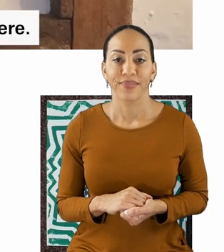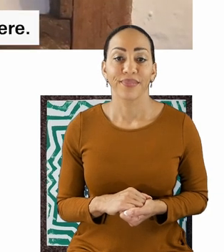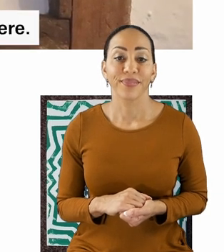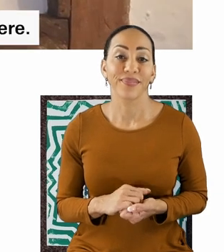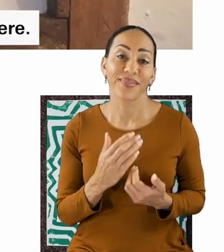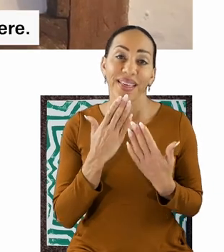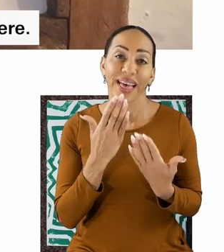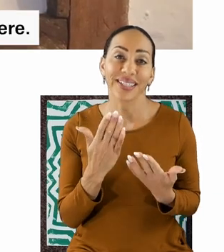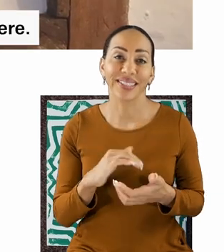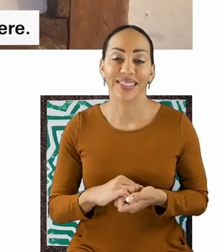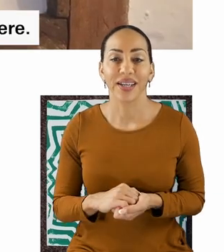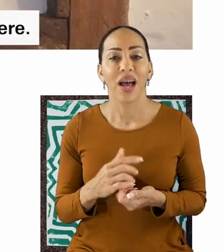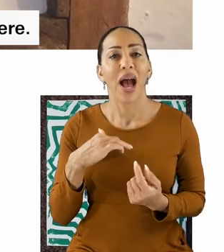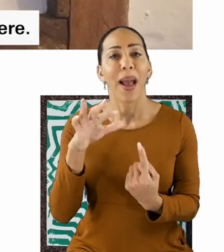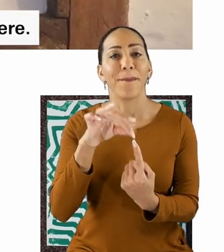even there.